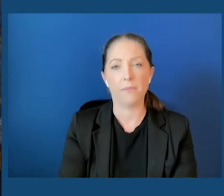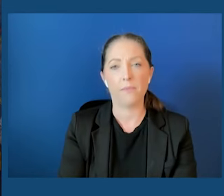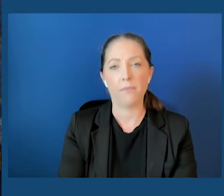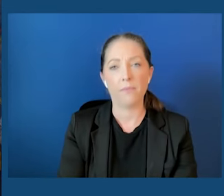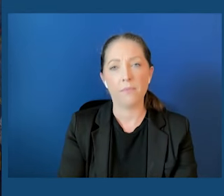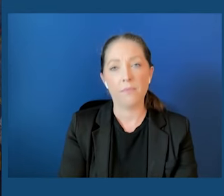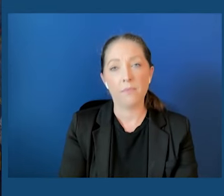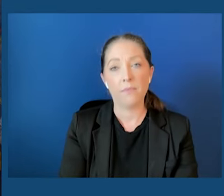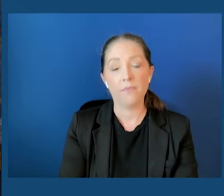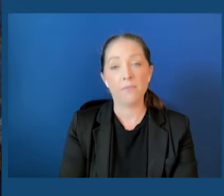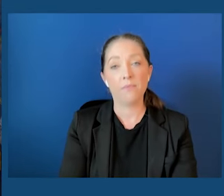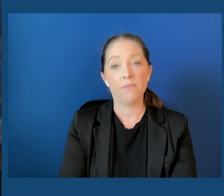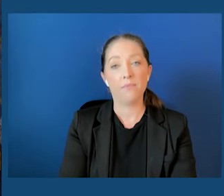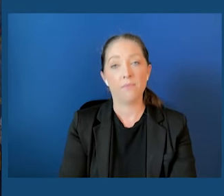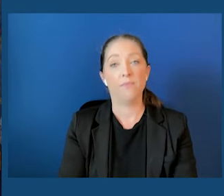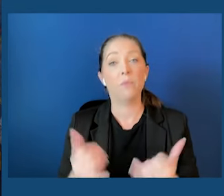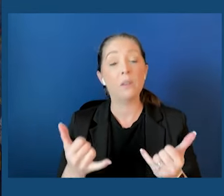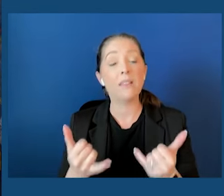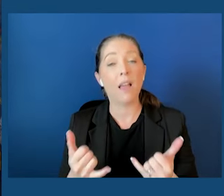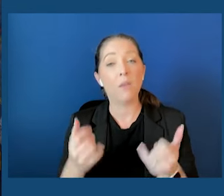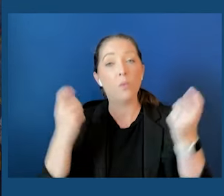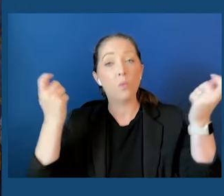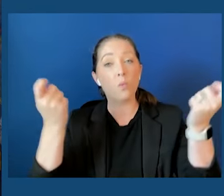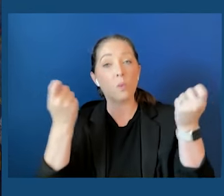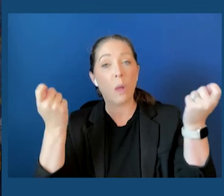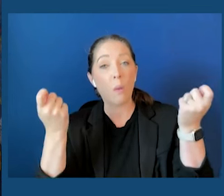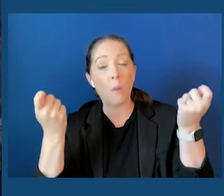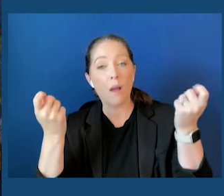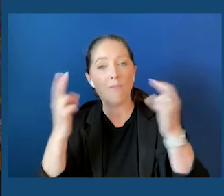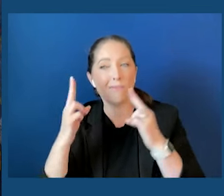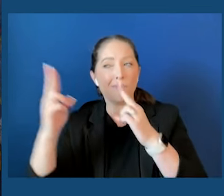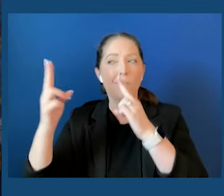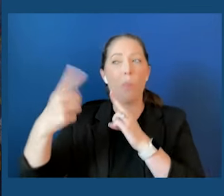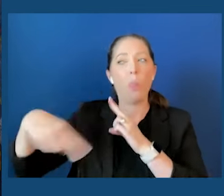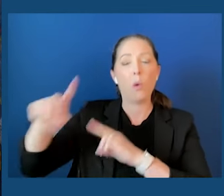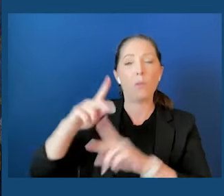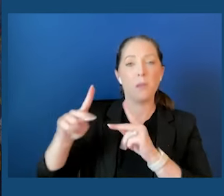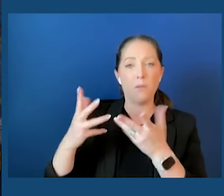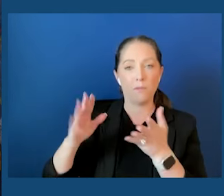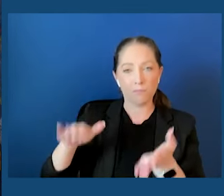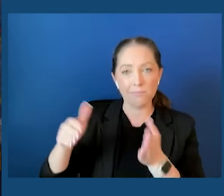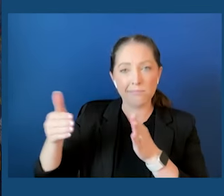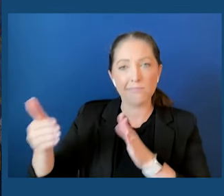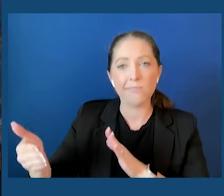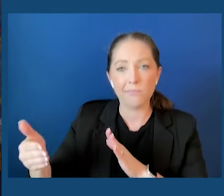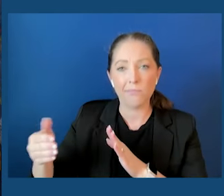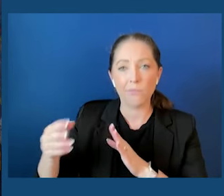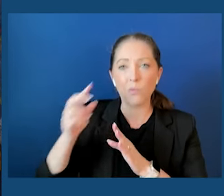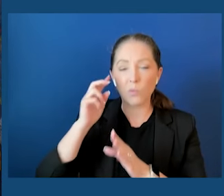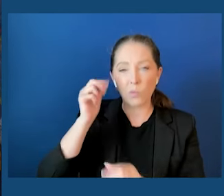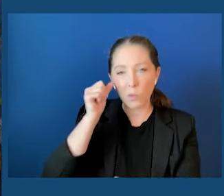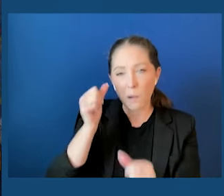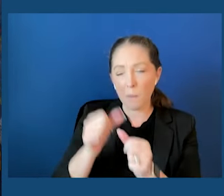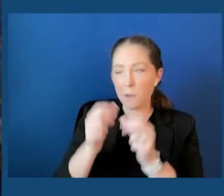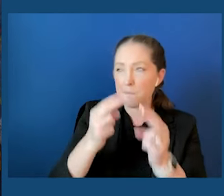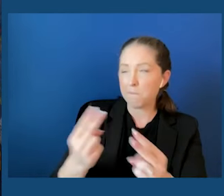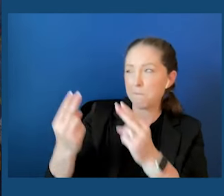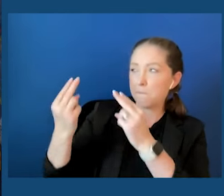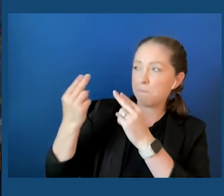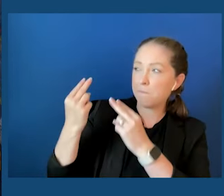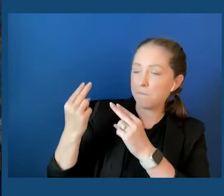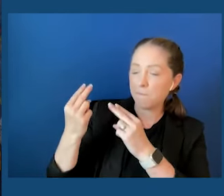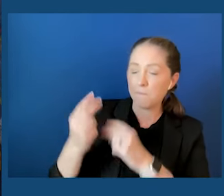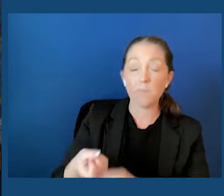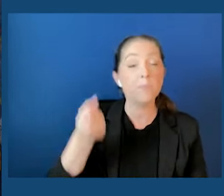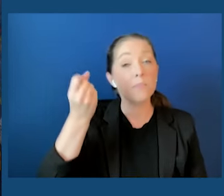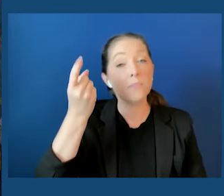And today we celebrate those we lost. Remember them, but also know